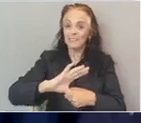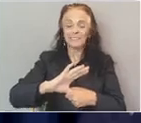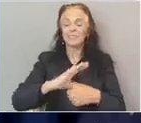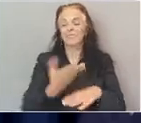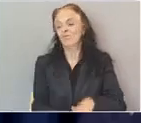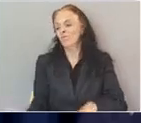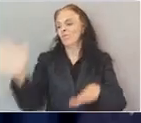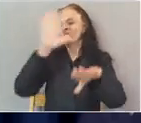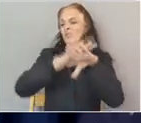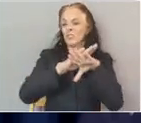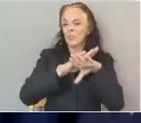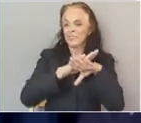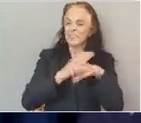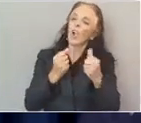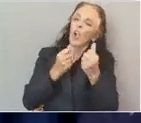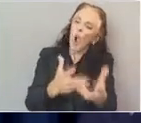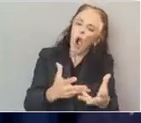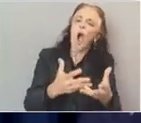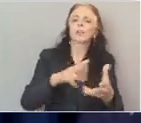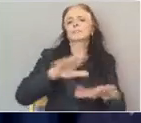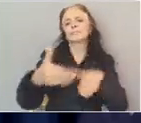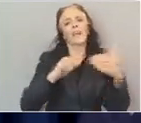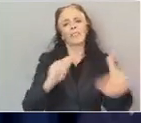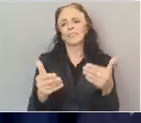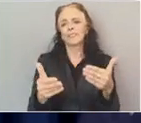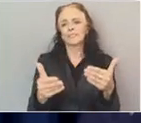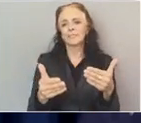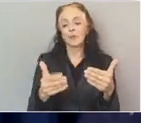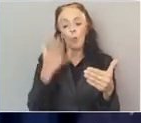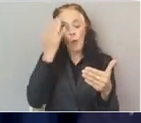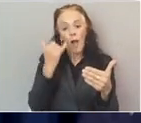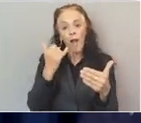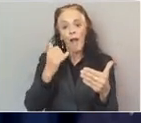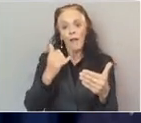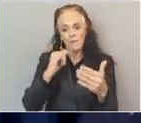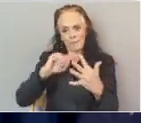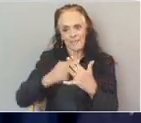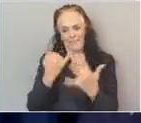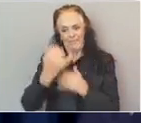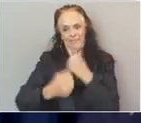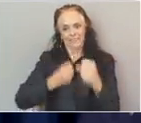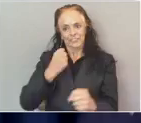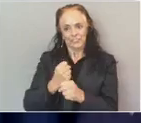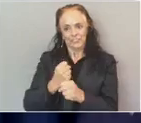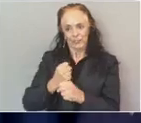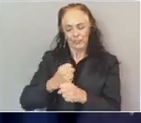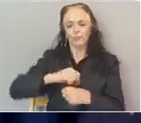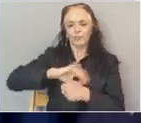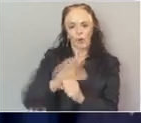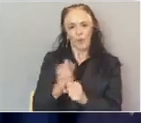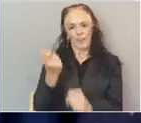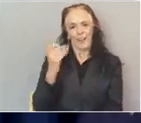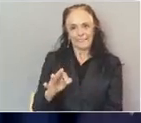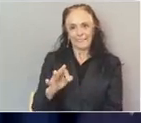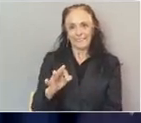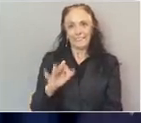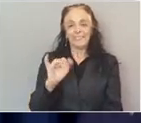of a virus that it would endanger the world first emerged. Trump dismissed the